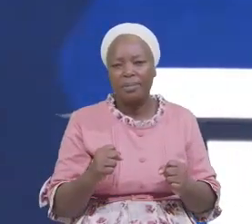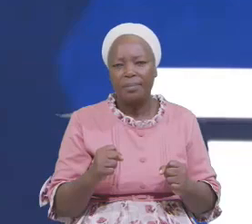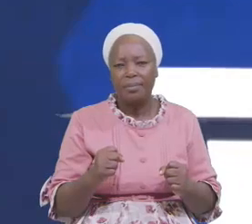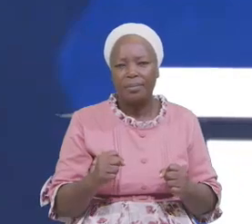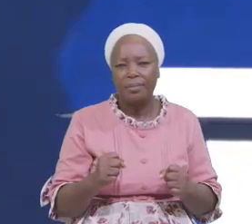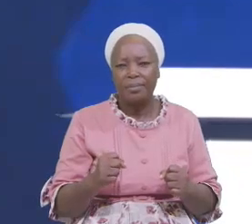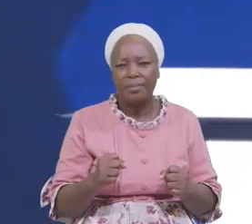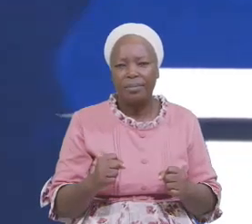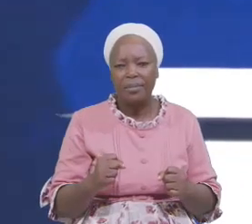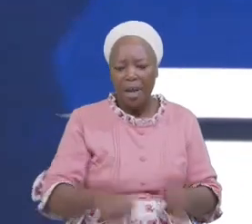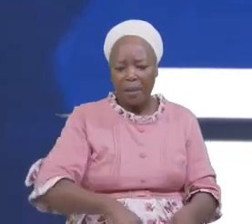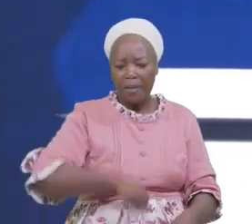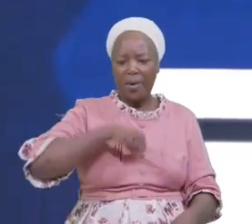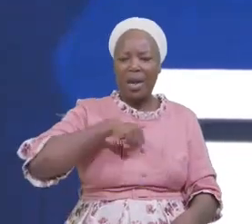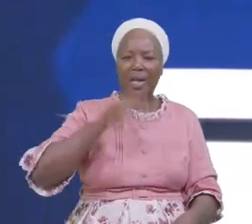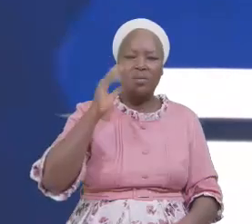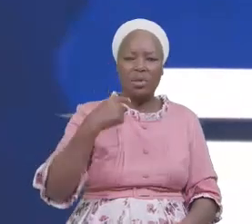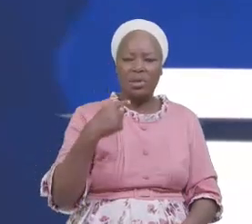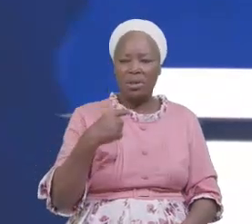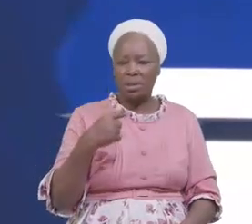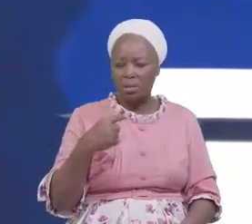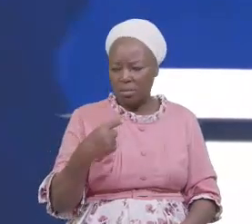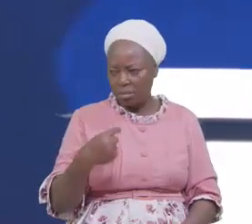Pride will say, I am not sick.